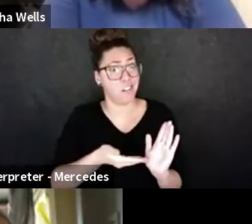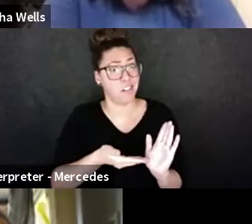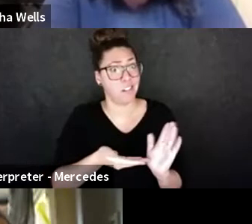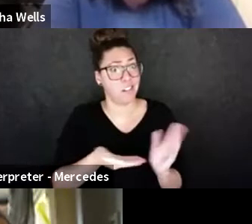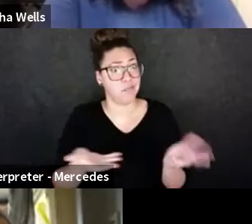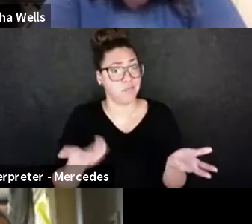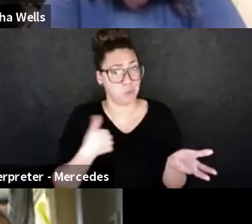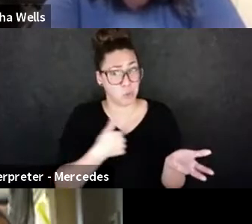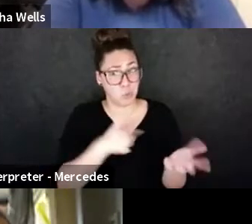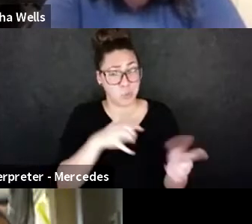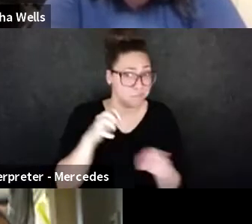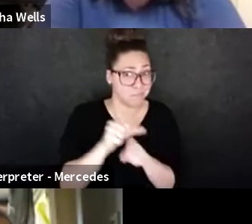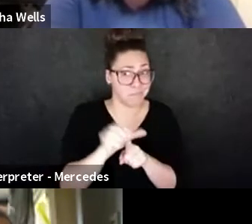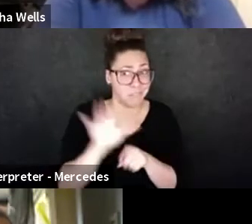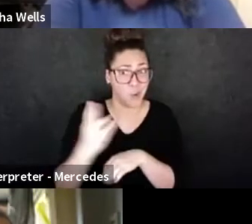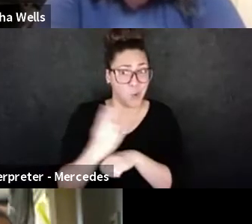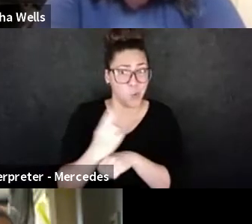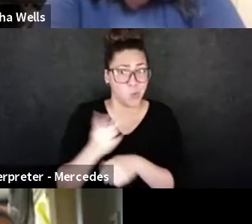do we capture their use?